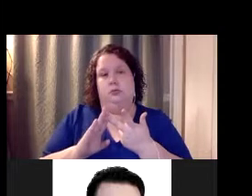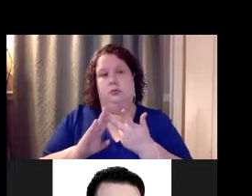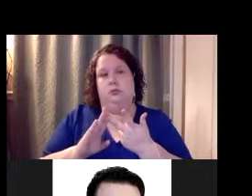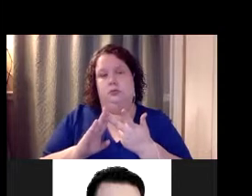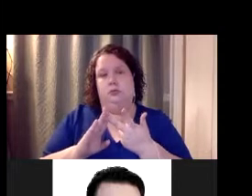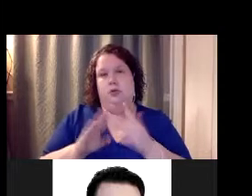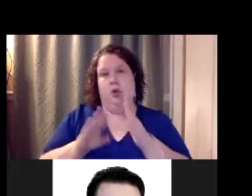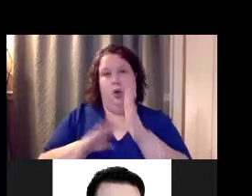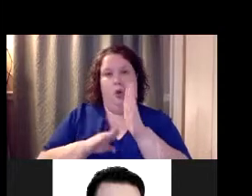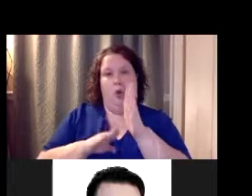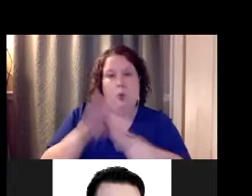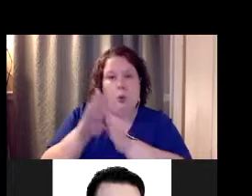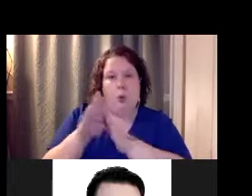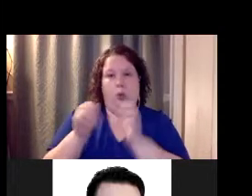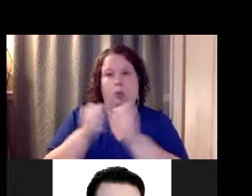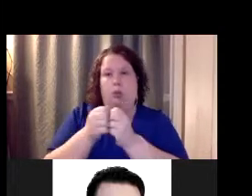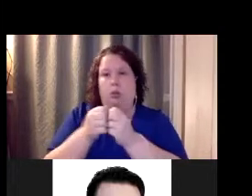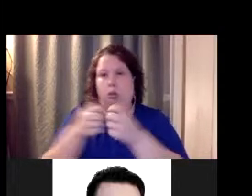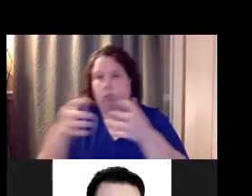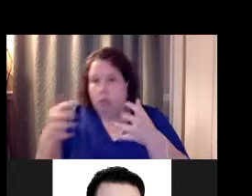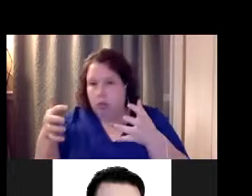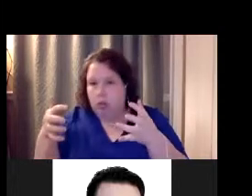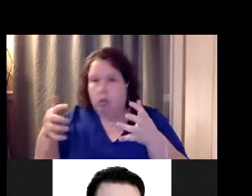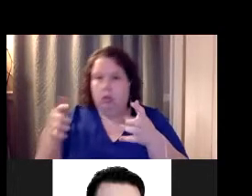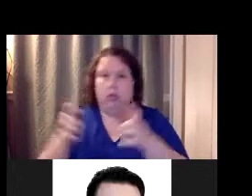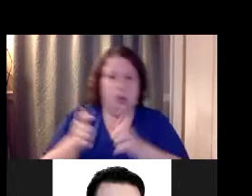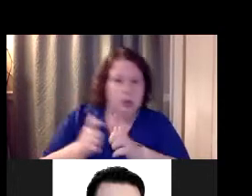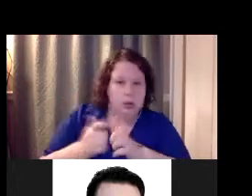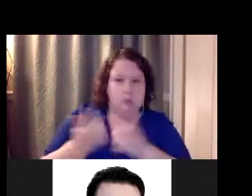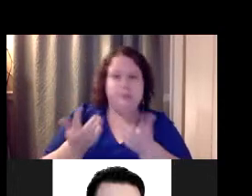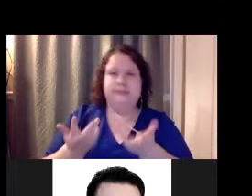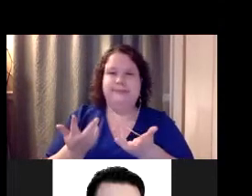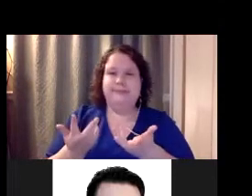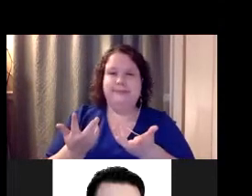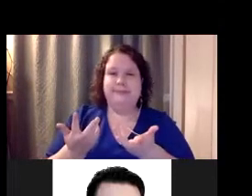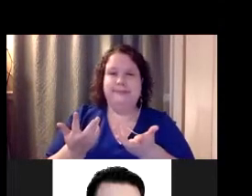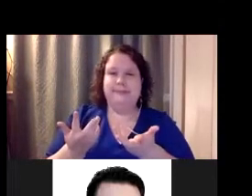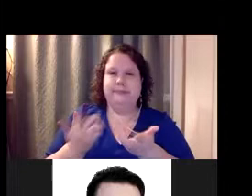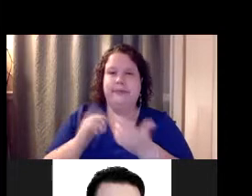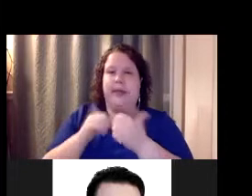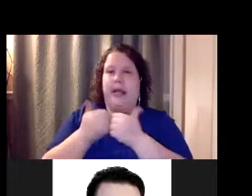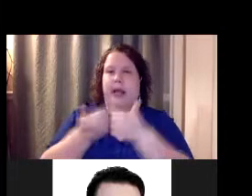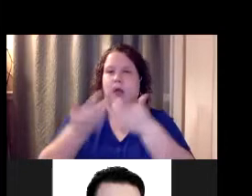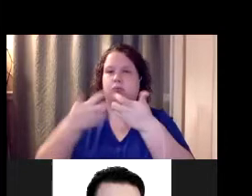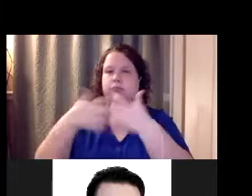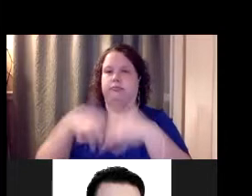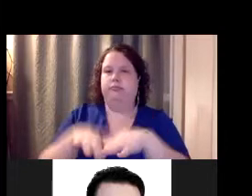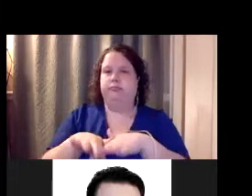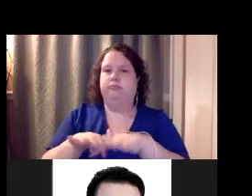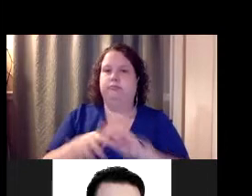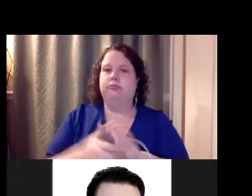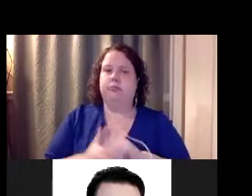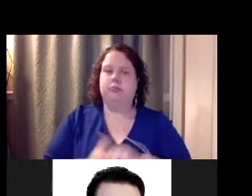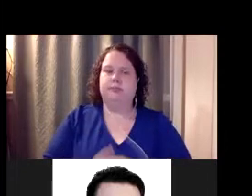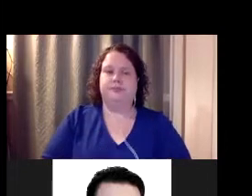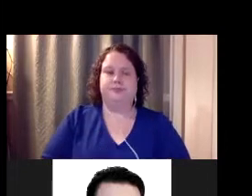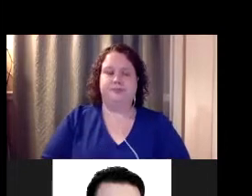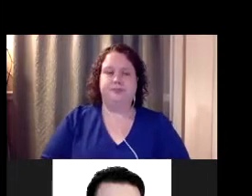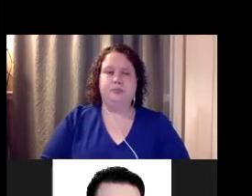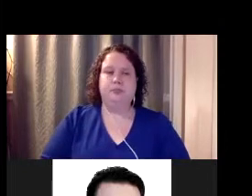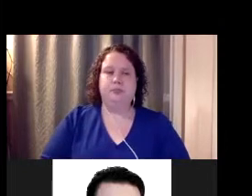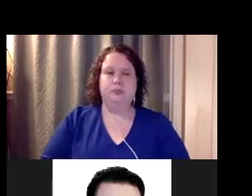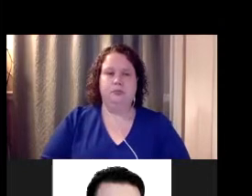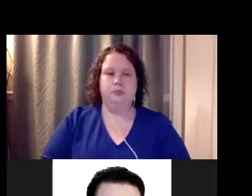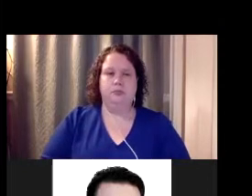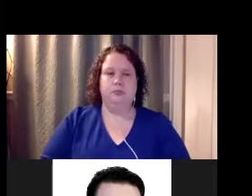we think about number of students enrolled in the campuses, and ultimately, how do these pair well together? And ultimately, as we talk about that highest